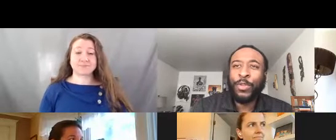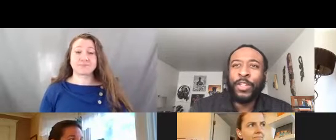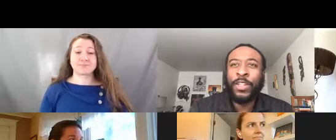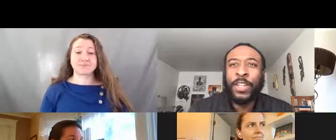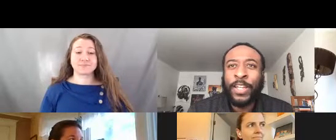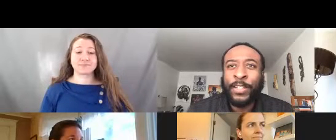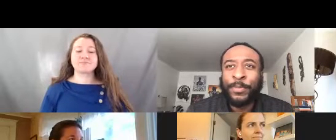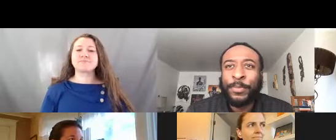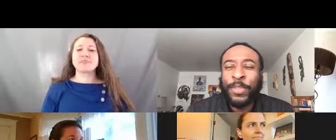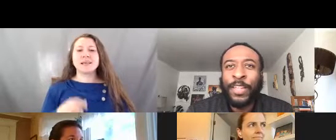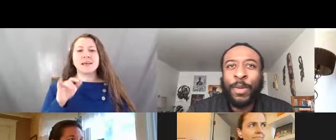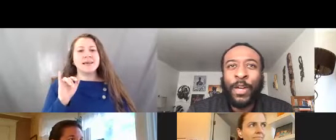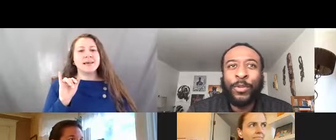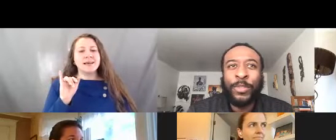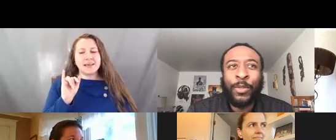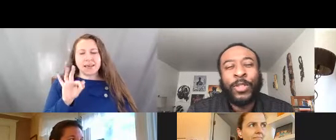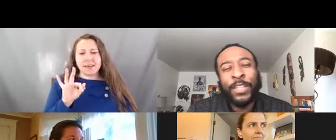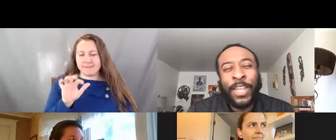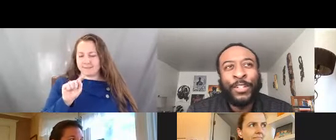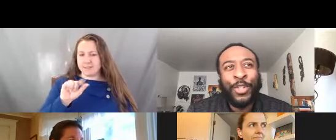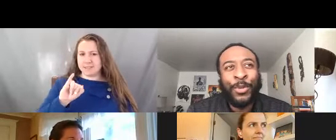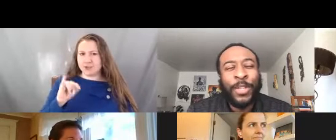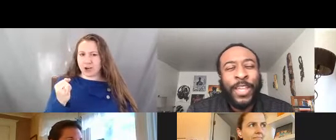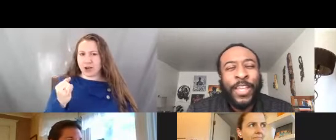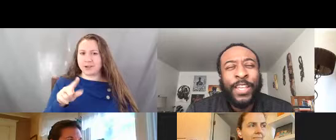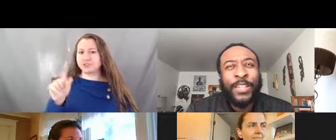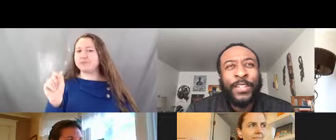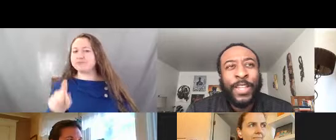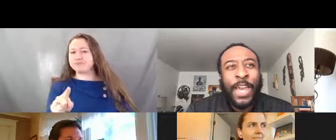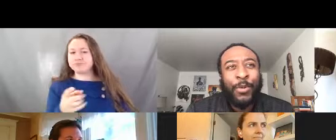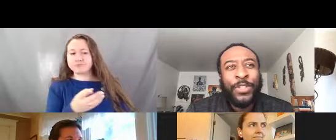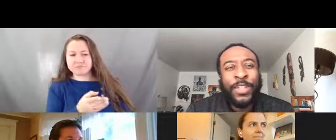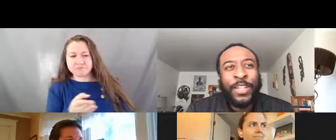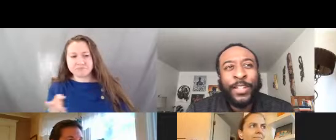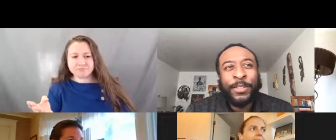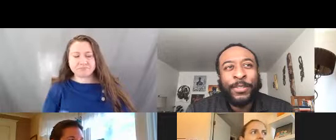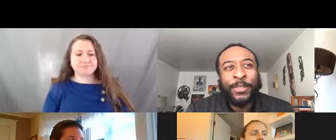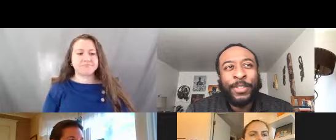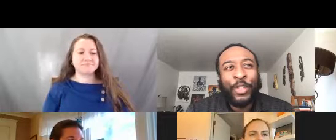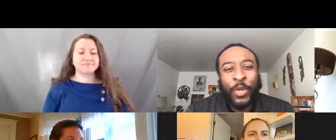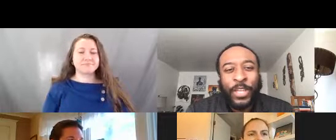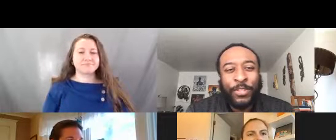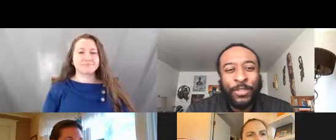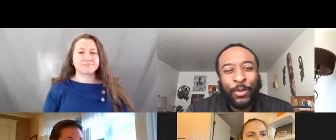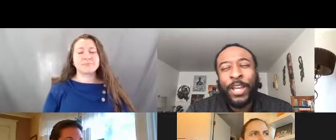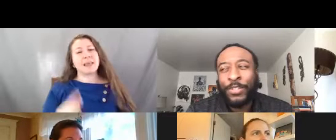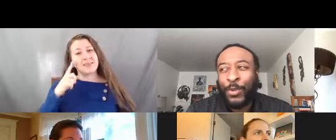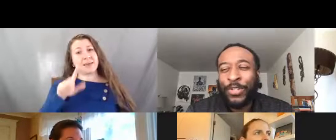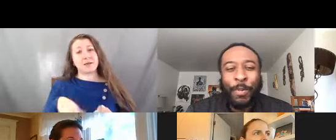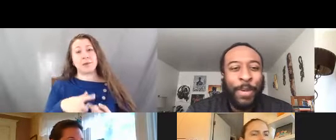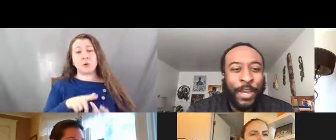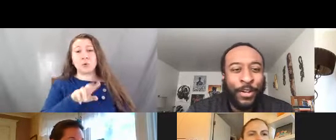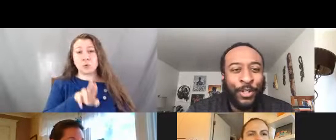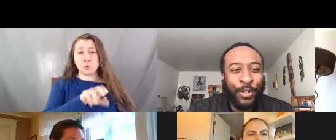So if you could think about, I'd like to ask you, how is the U.S. or how does the